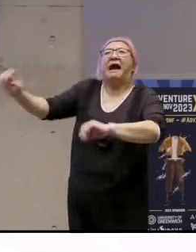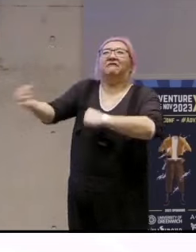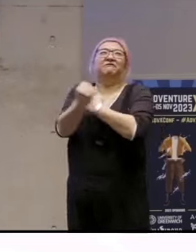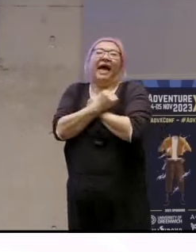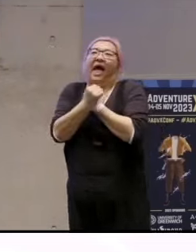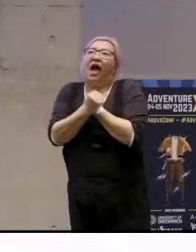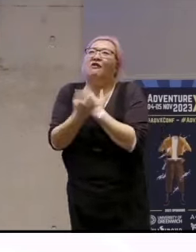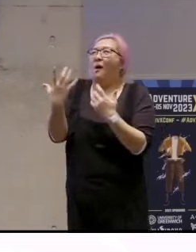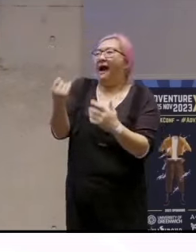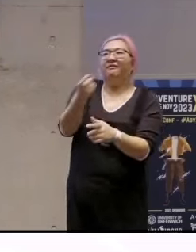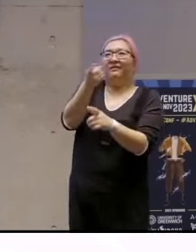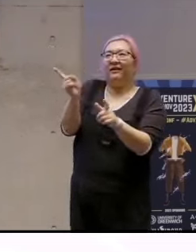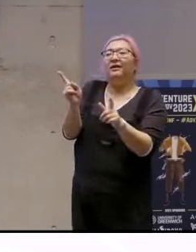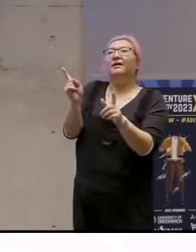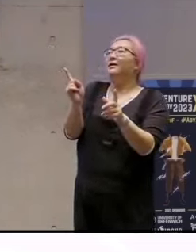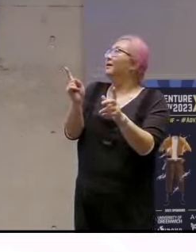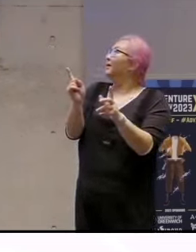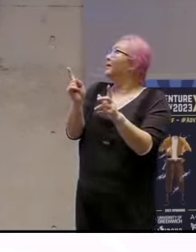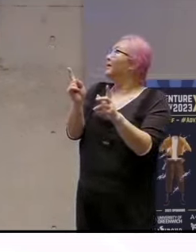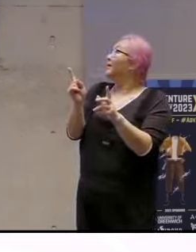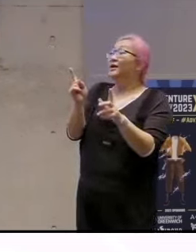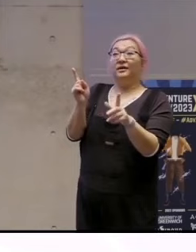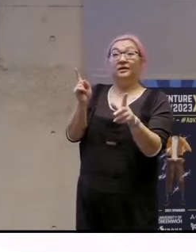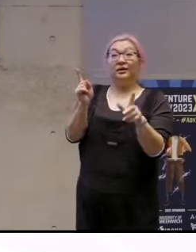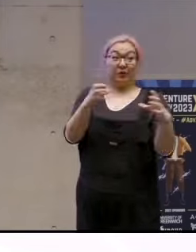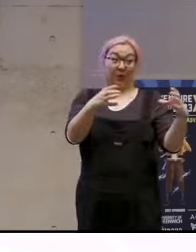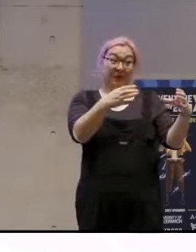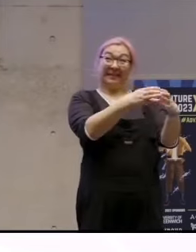you've taken these real world people,